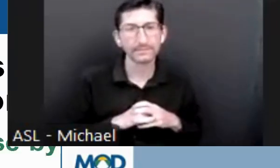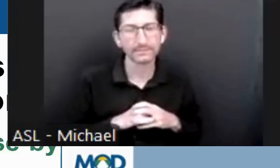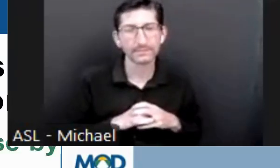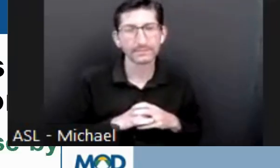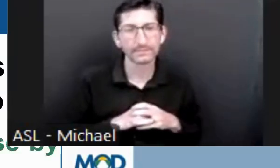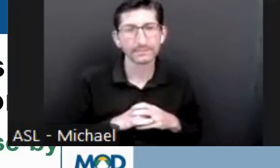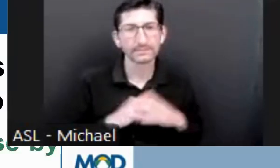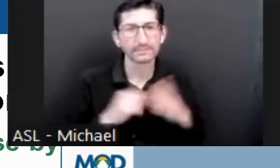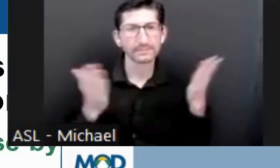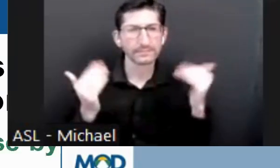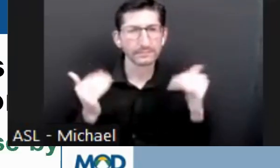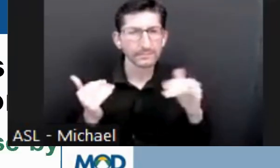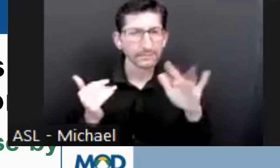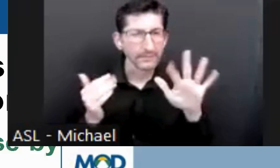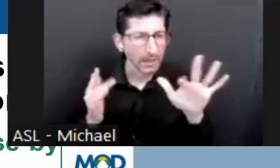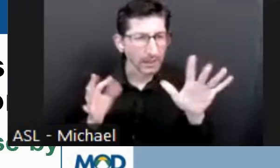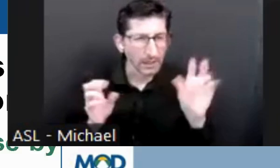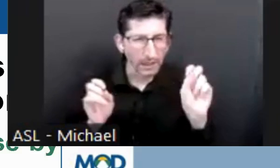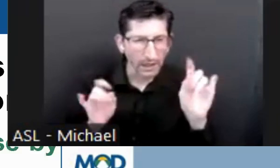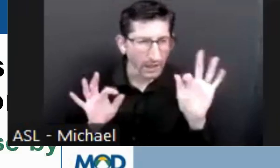Next slide. Okay.